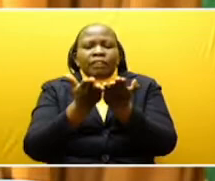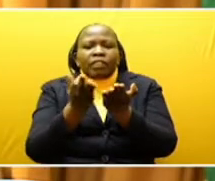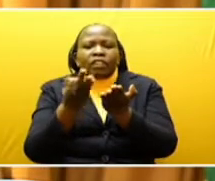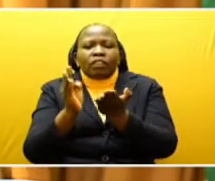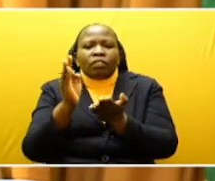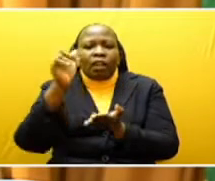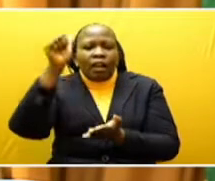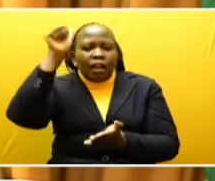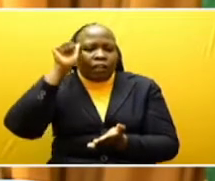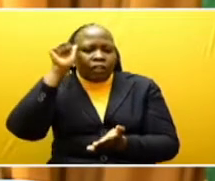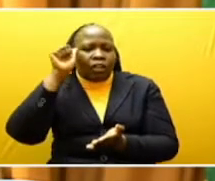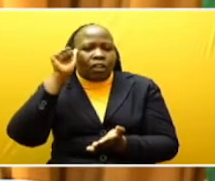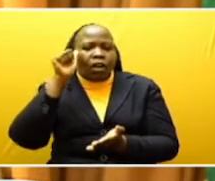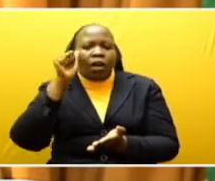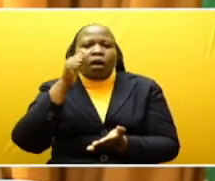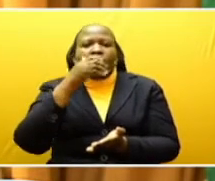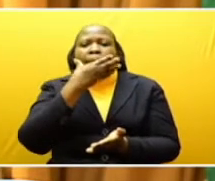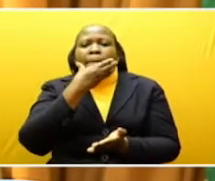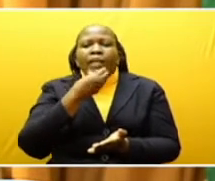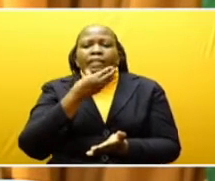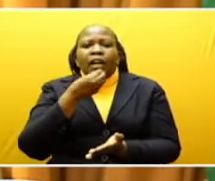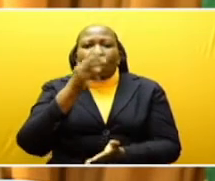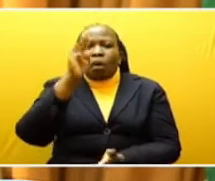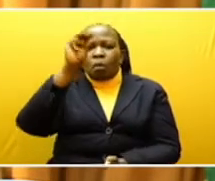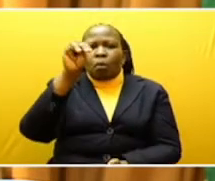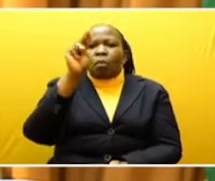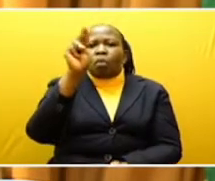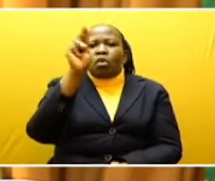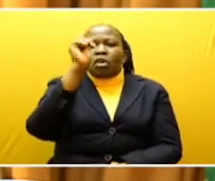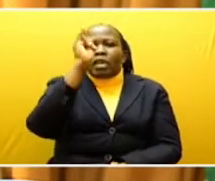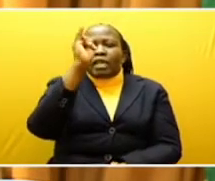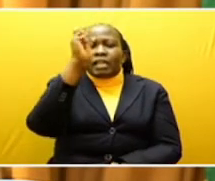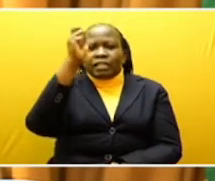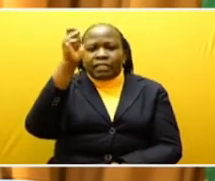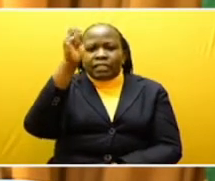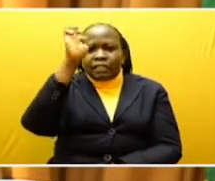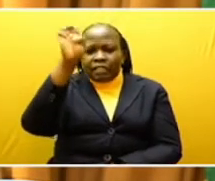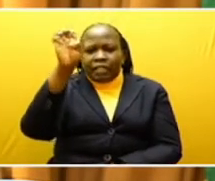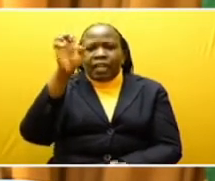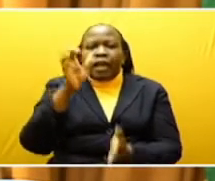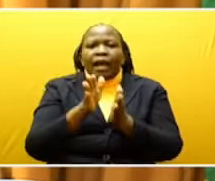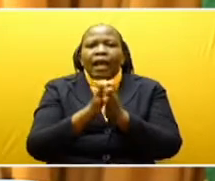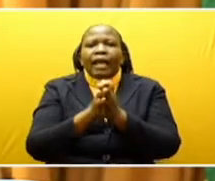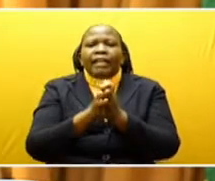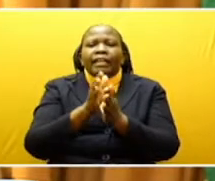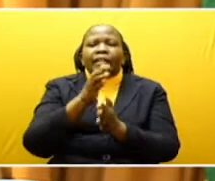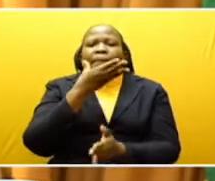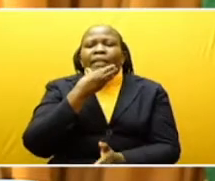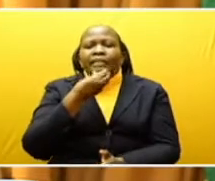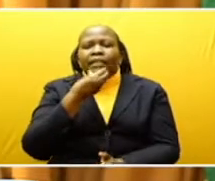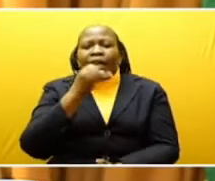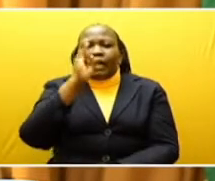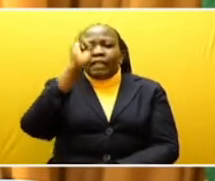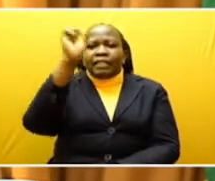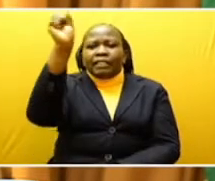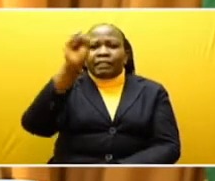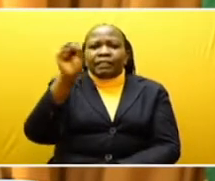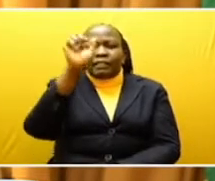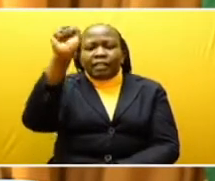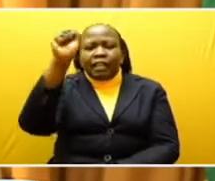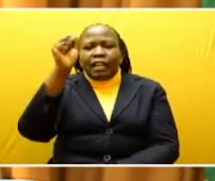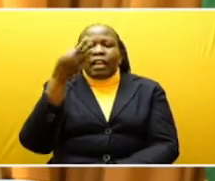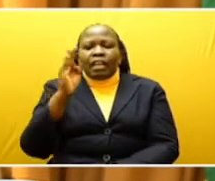Mwite and ISA Mansour Advocate if they deem it necessary